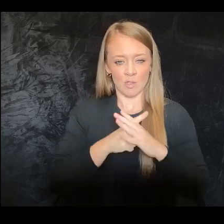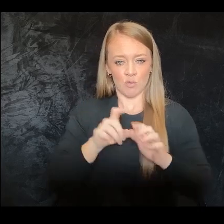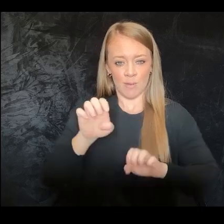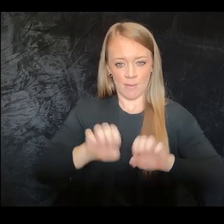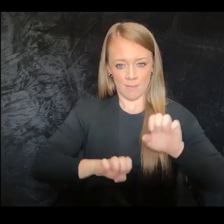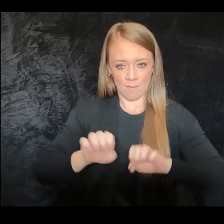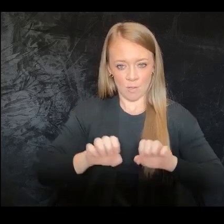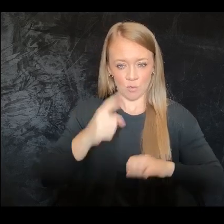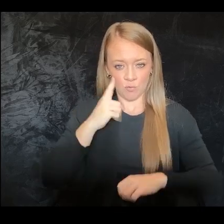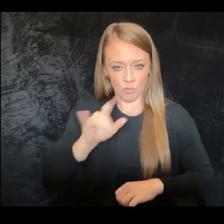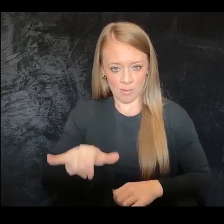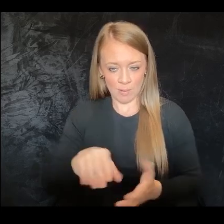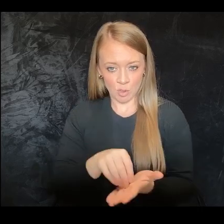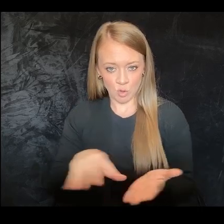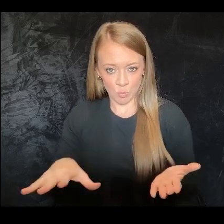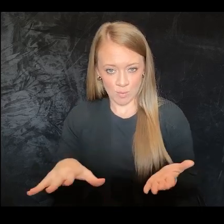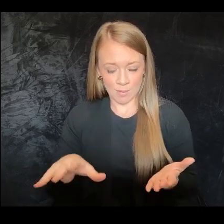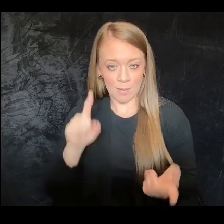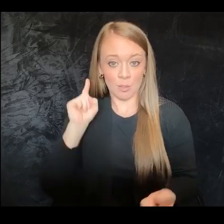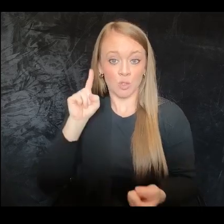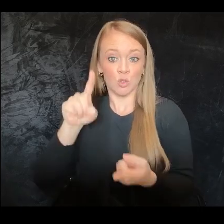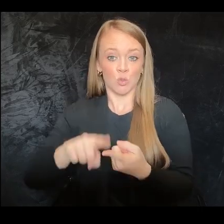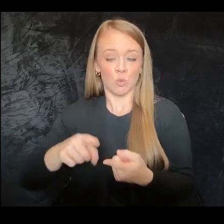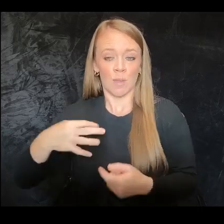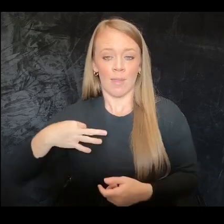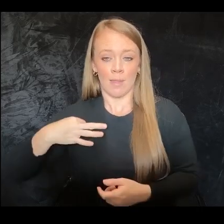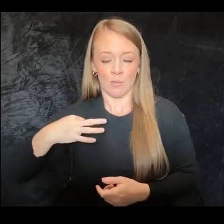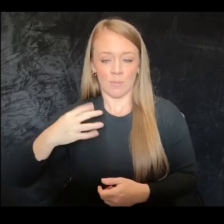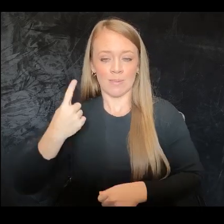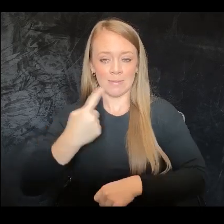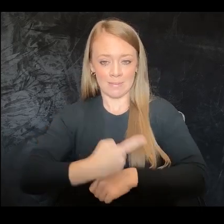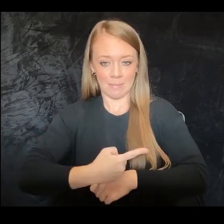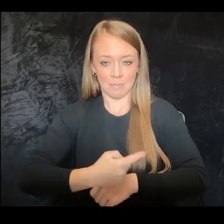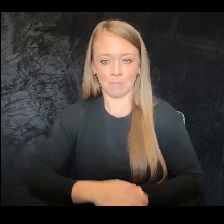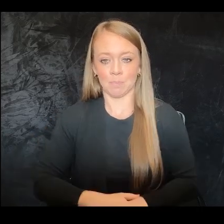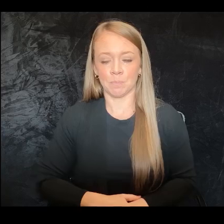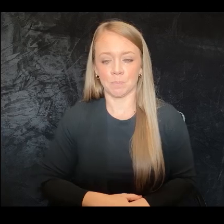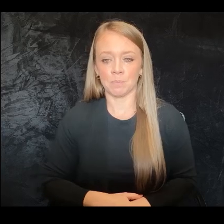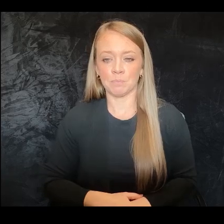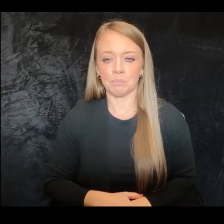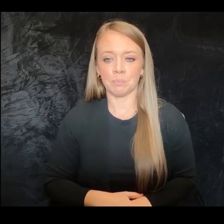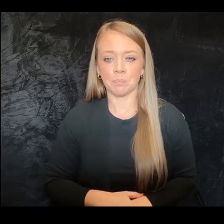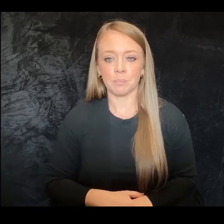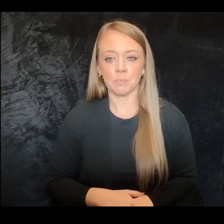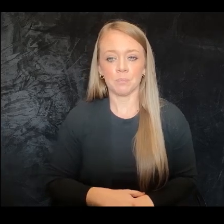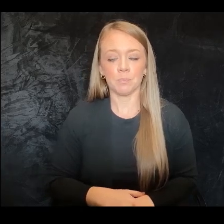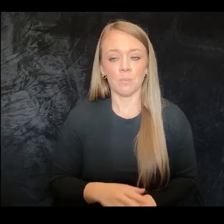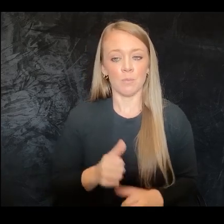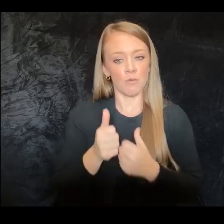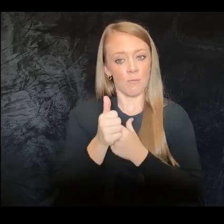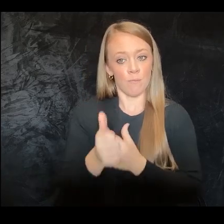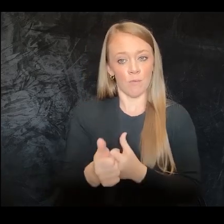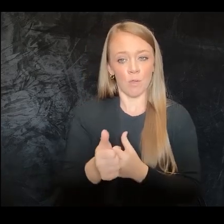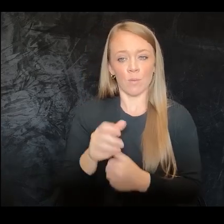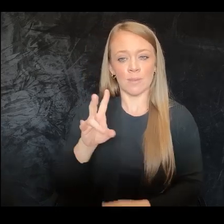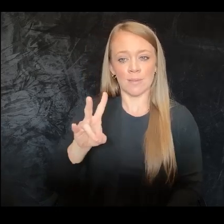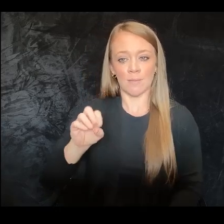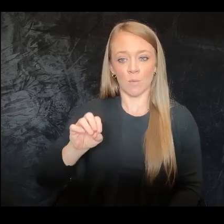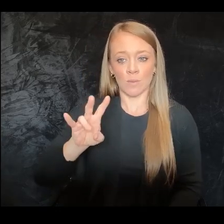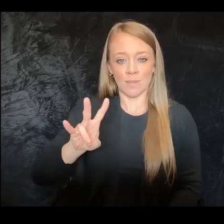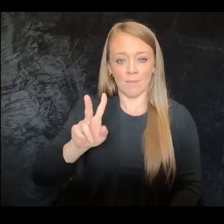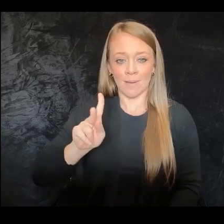initial evaluation of the student until the eligibility date. According